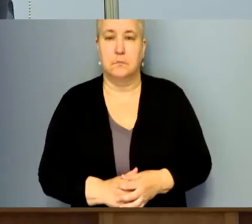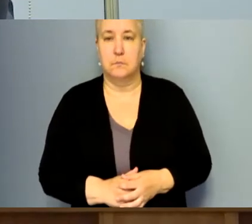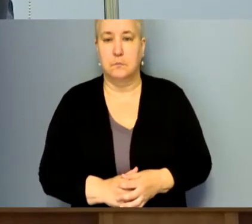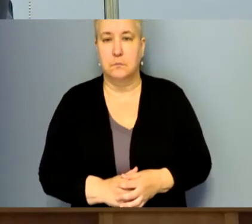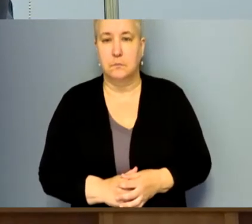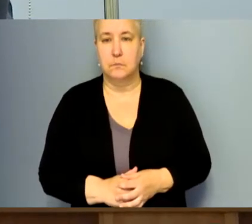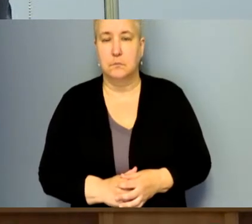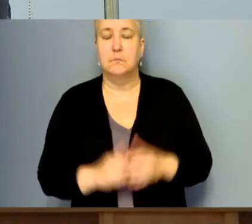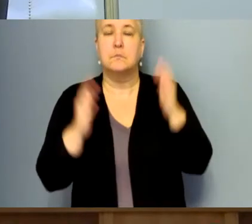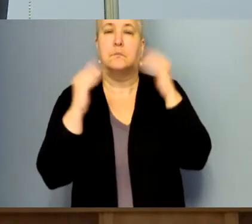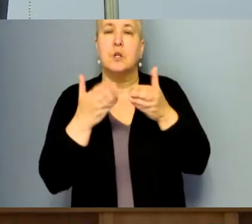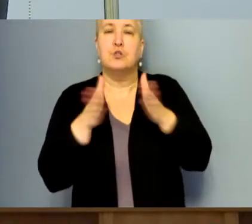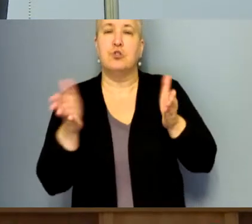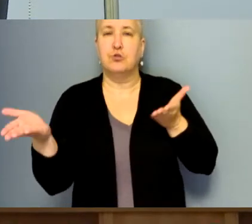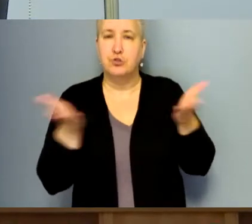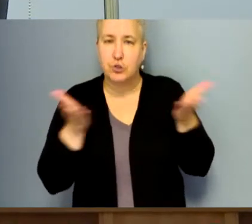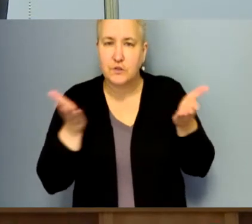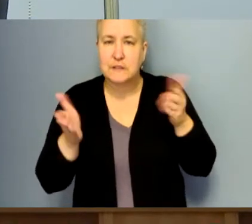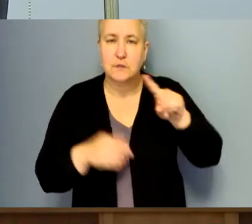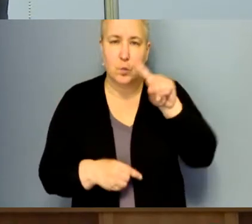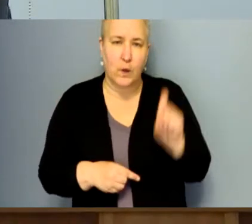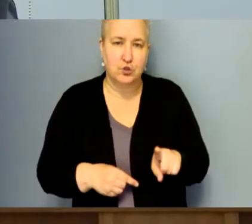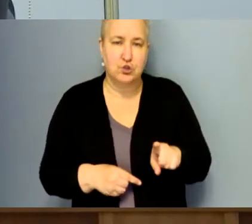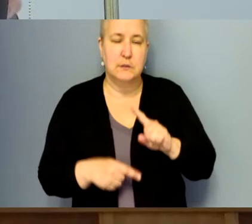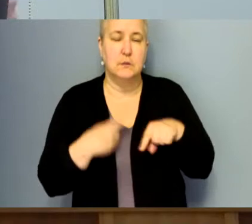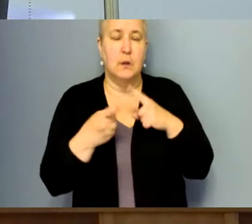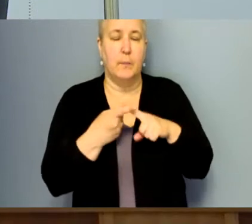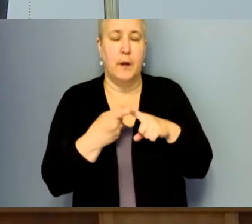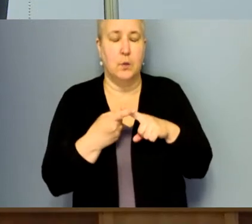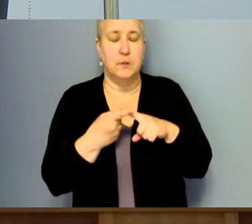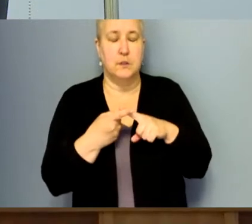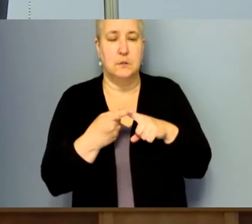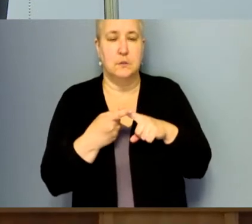The general services question about the